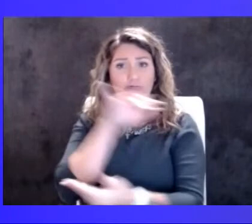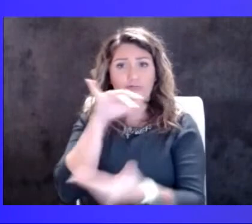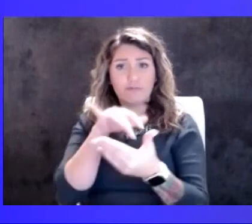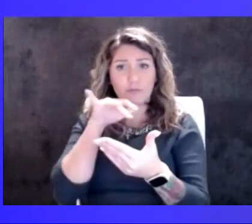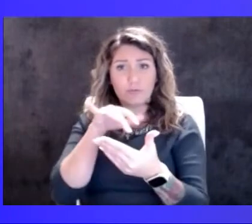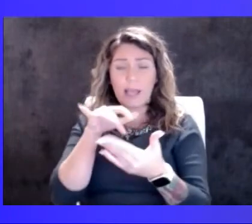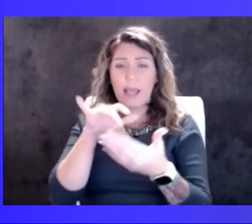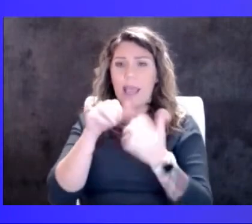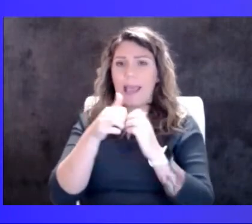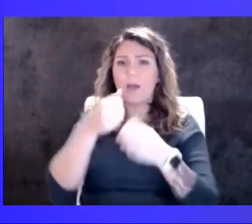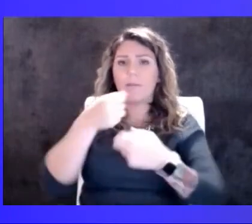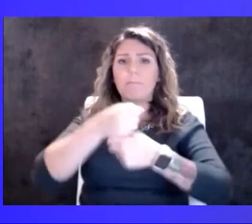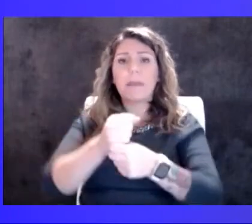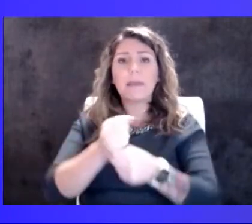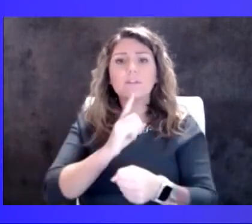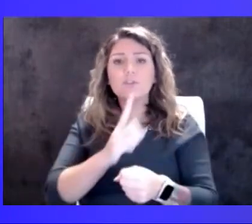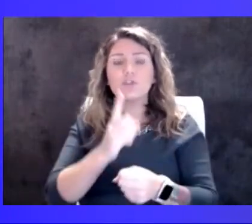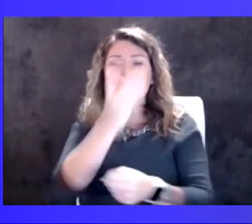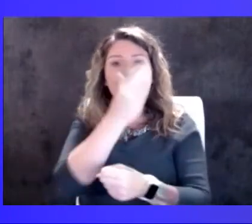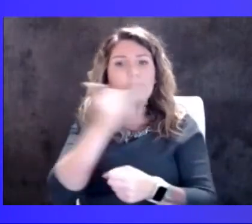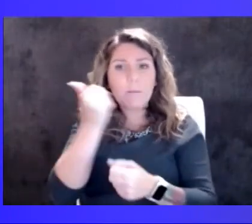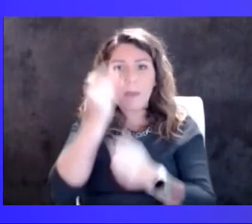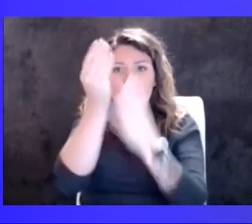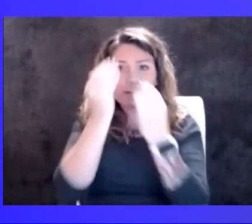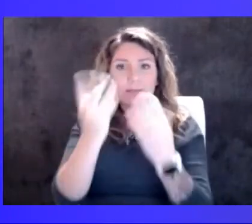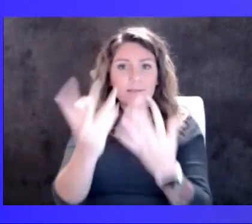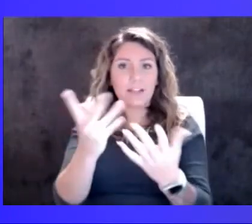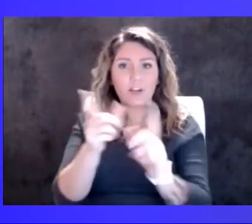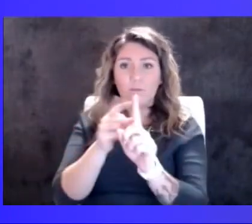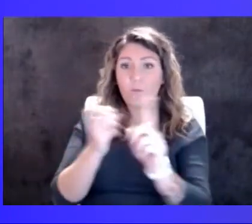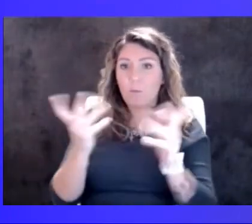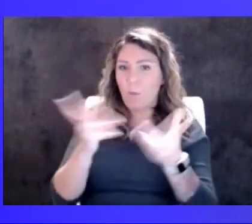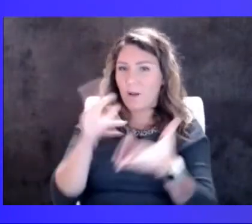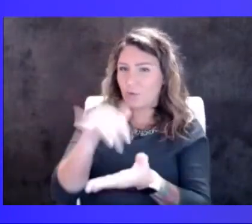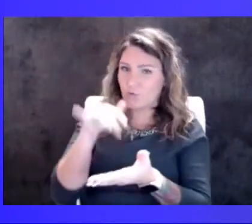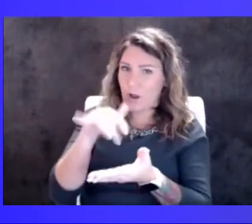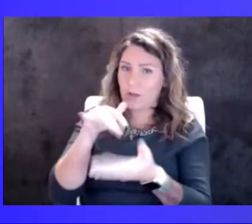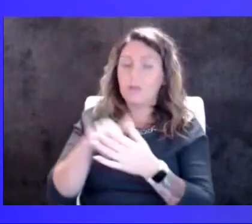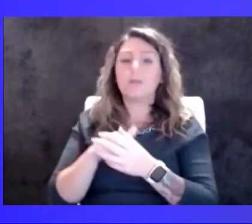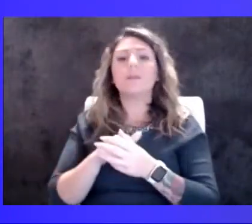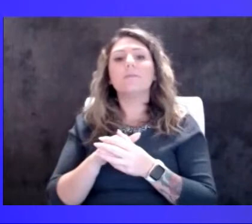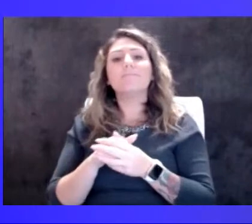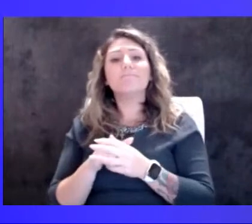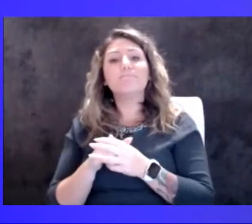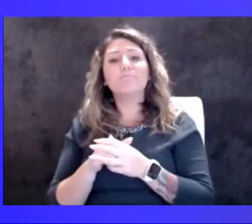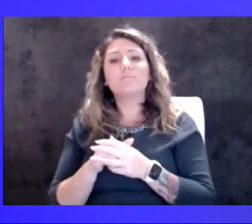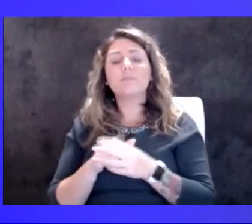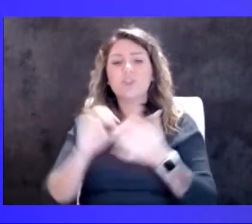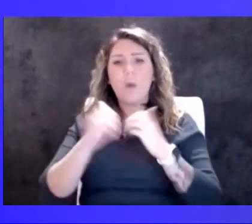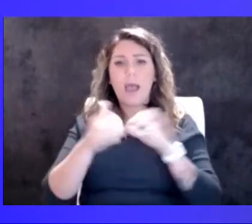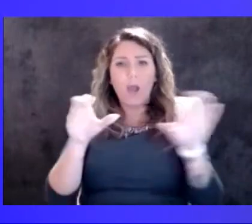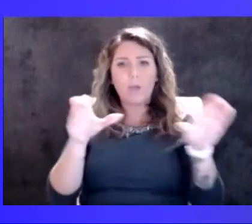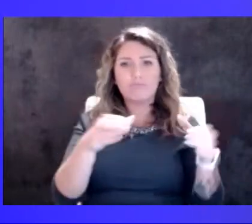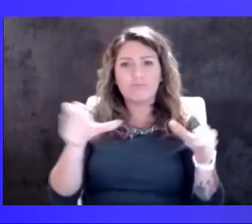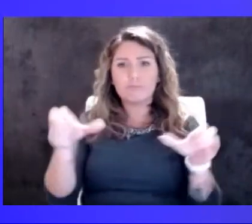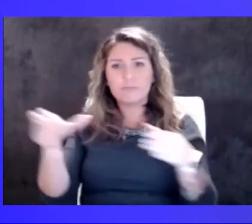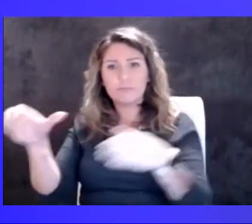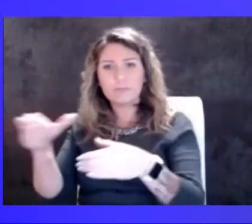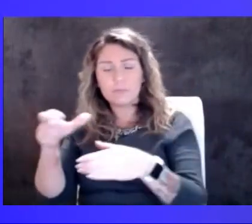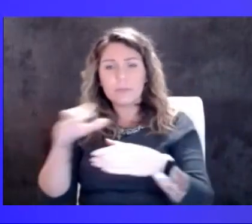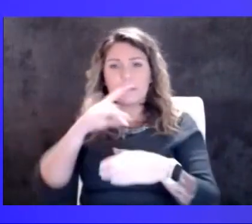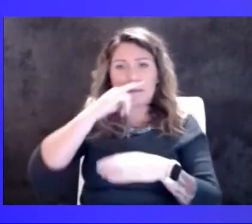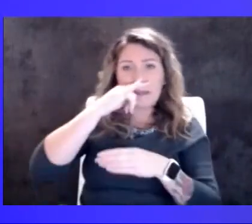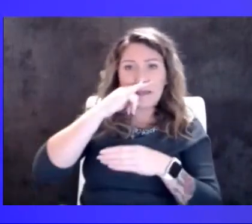make sure that we're going to get the best data out of those trials. And so in thinking about how we group kids, how we think about kids from a